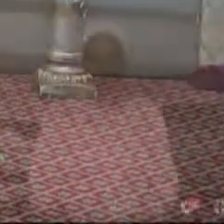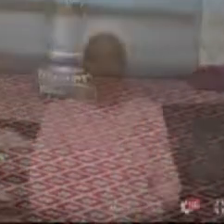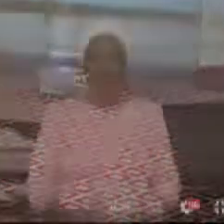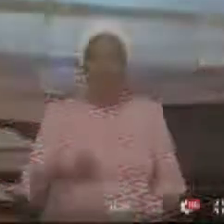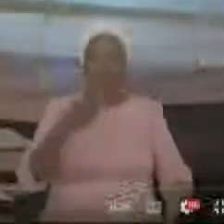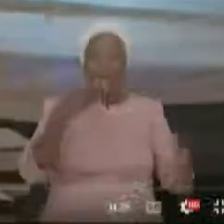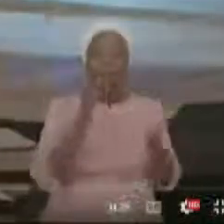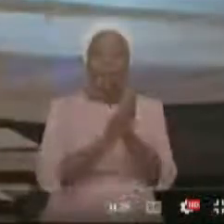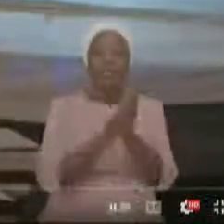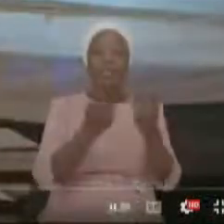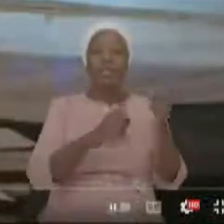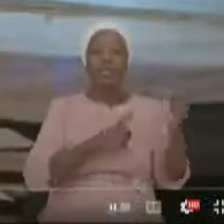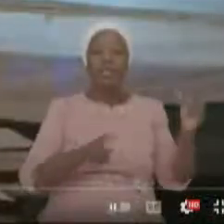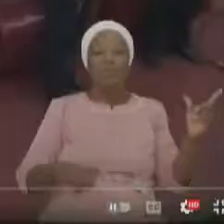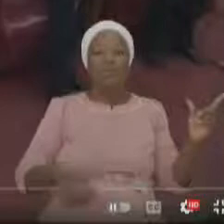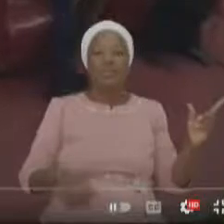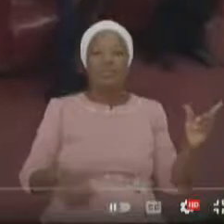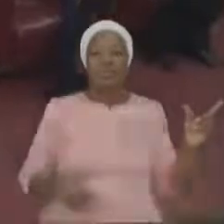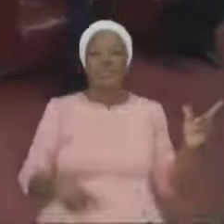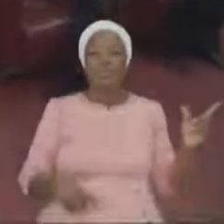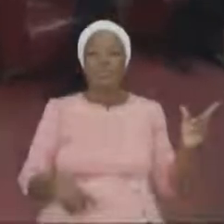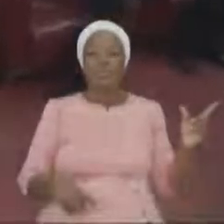Praise the Lord.